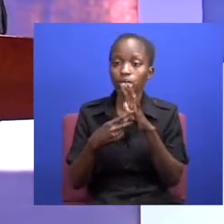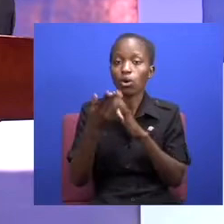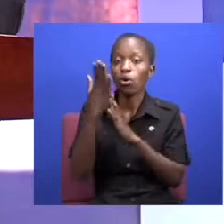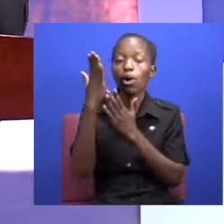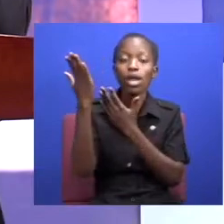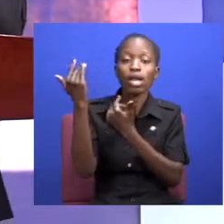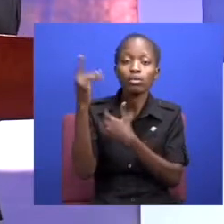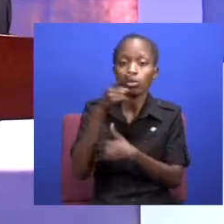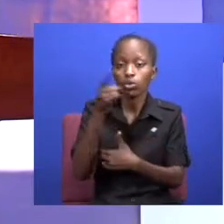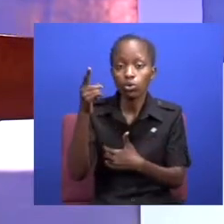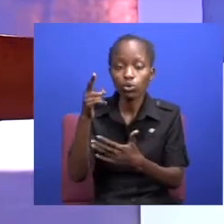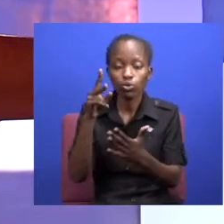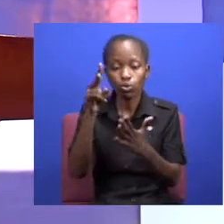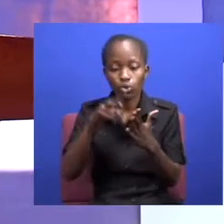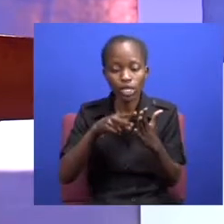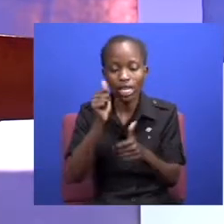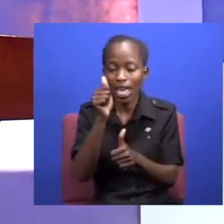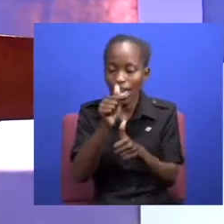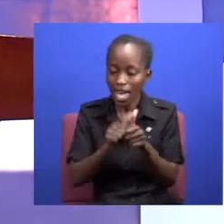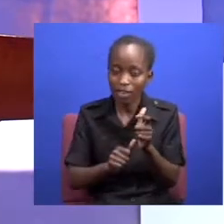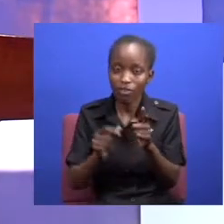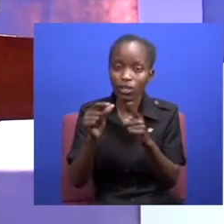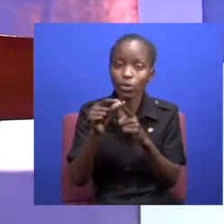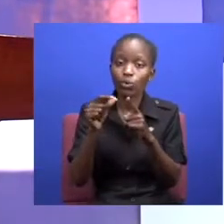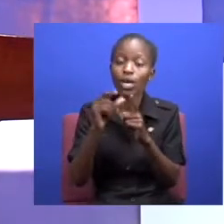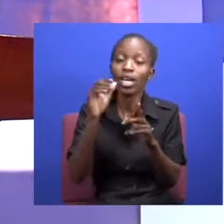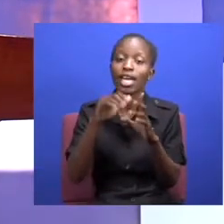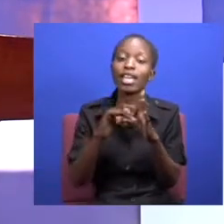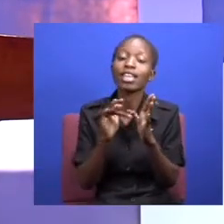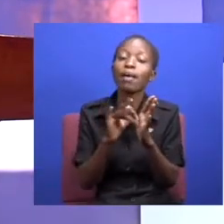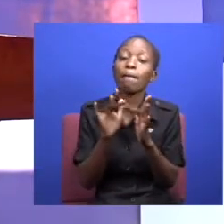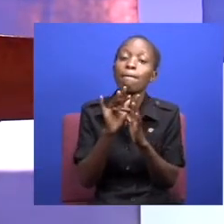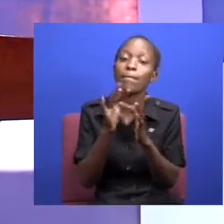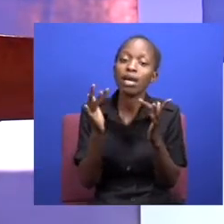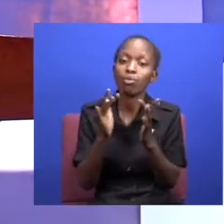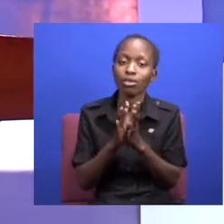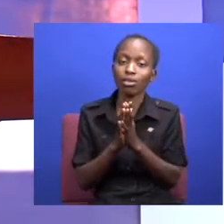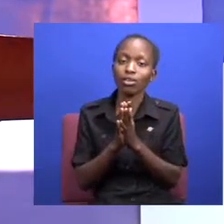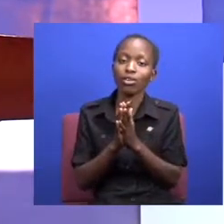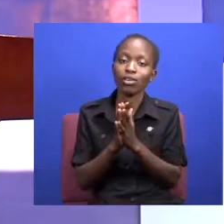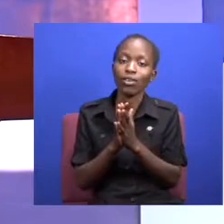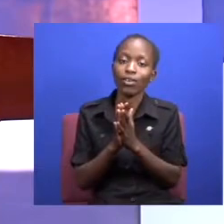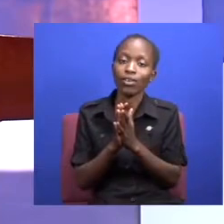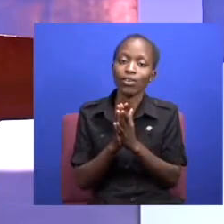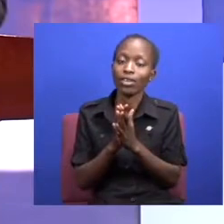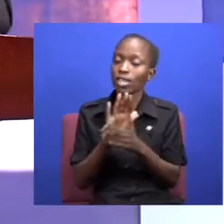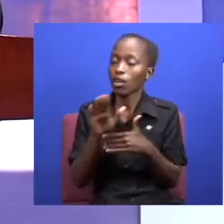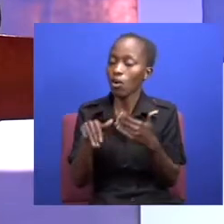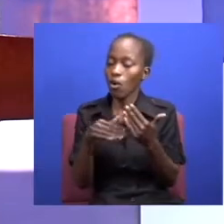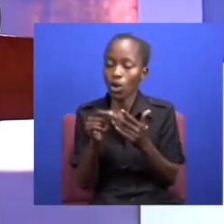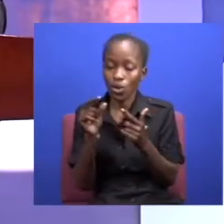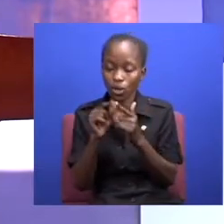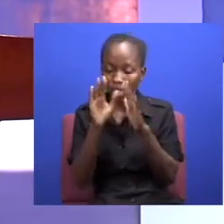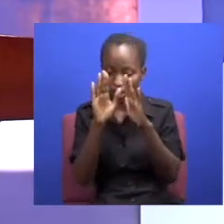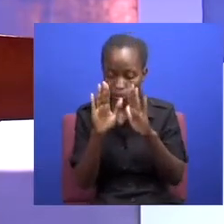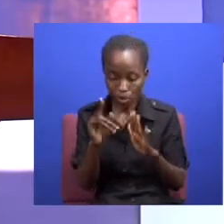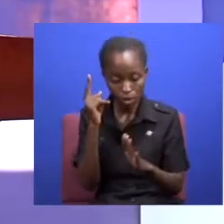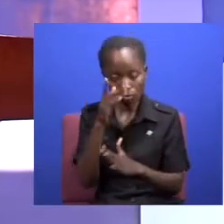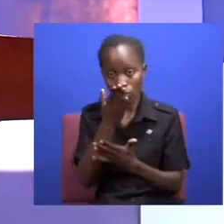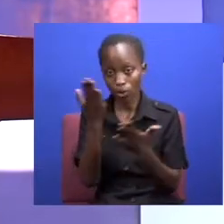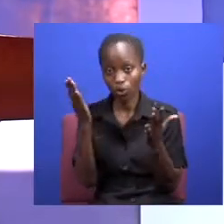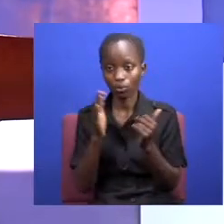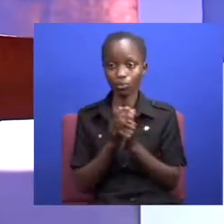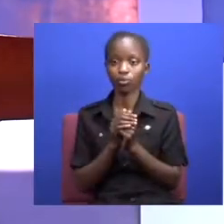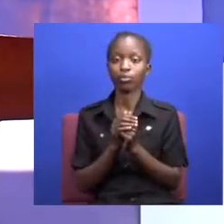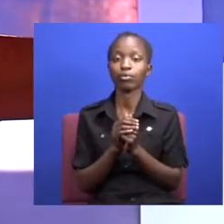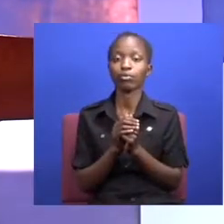God expects you to read every word in the Bible. Every word is important for you.